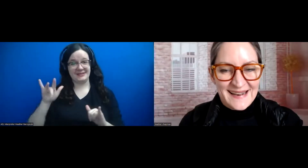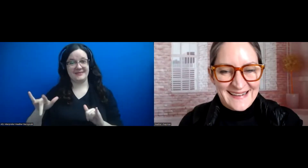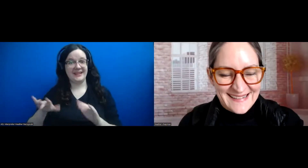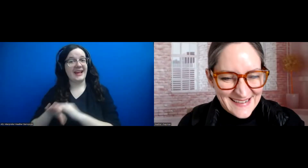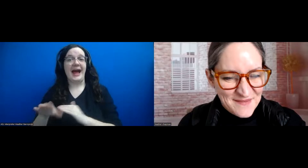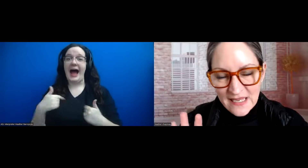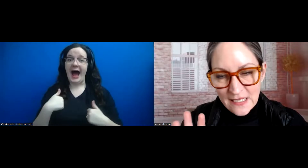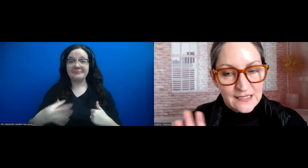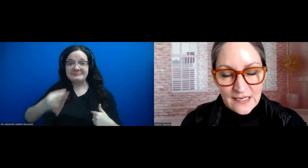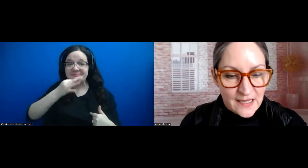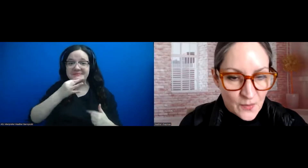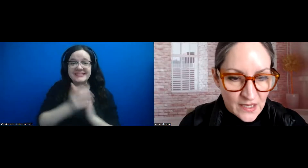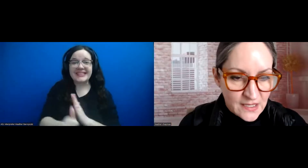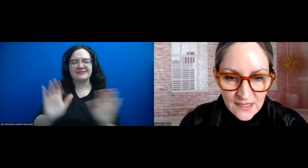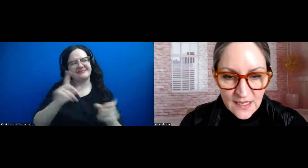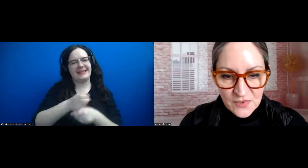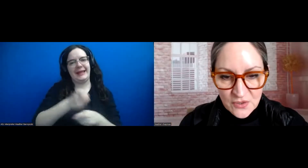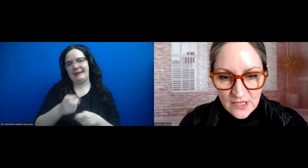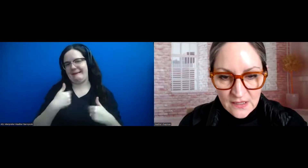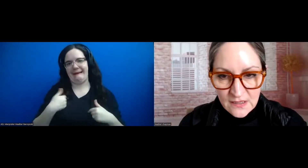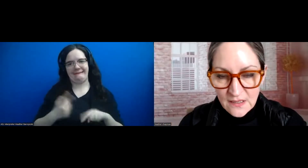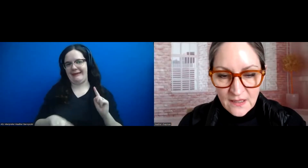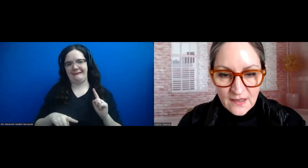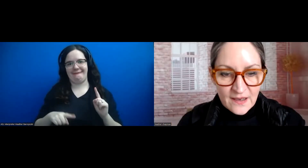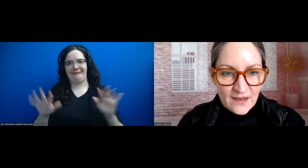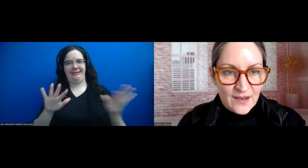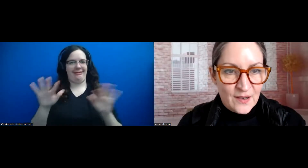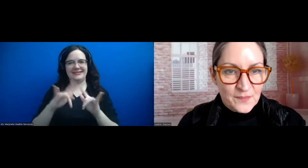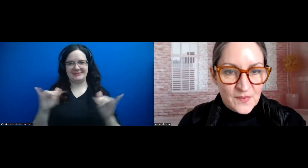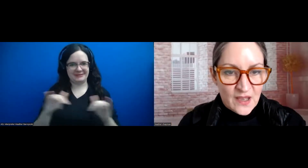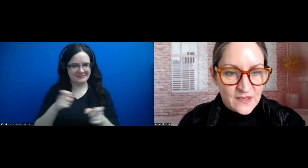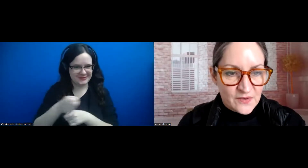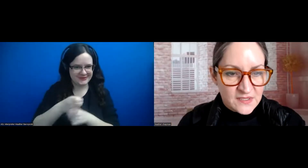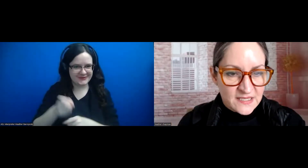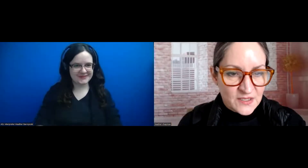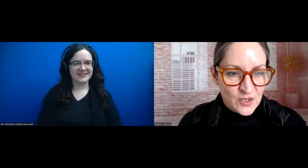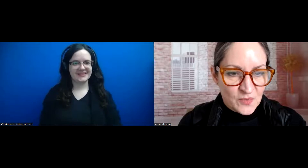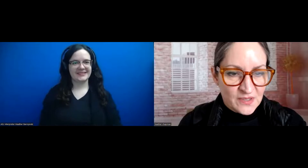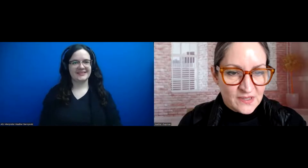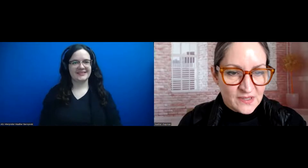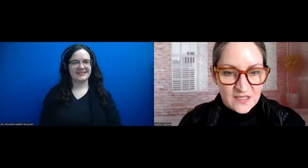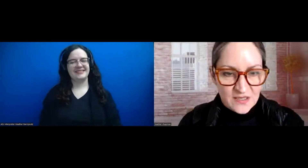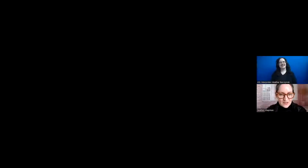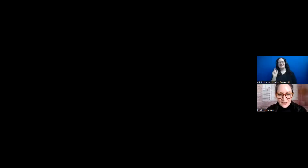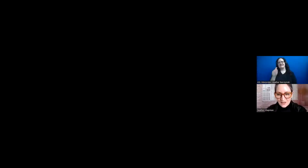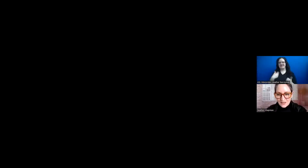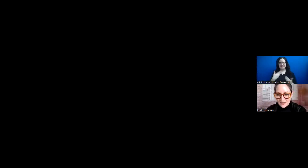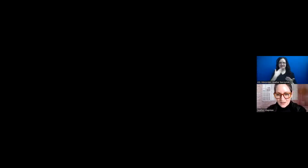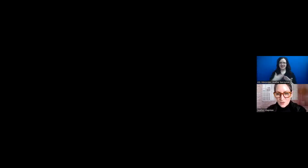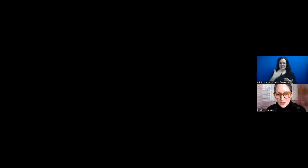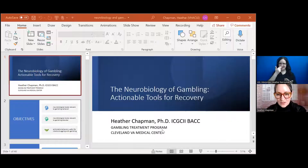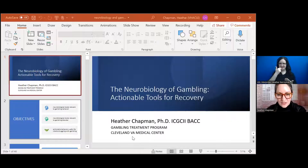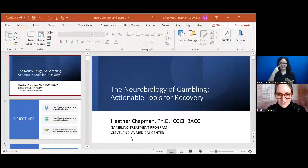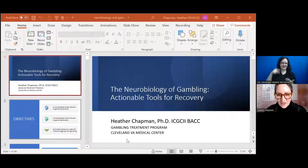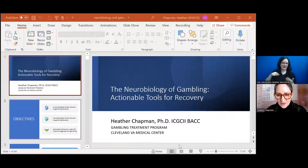but kidding, not in that way. I'm joking. You have to have a good sense of humor in